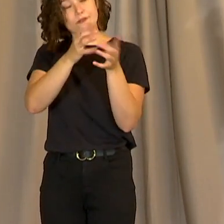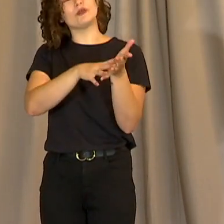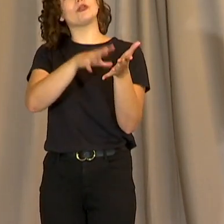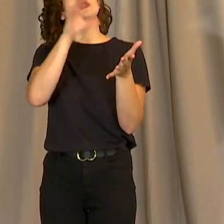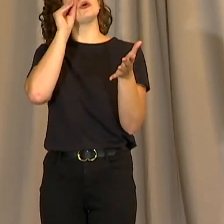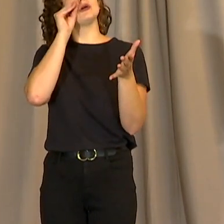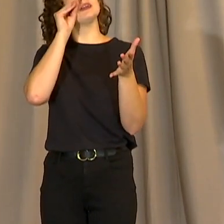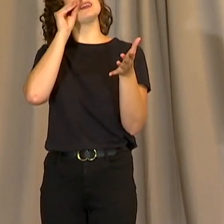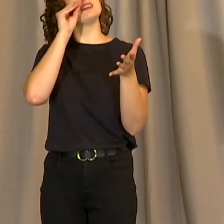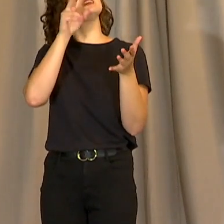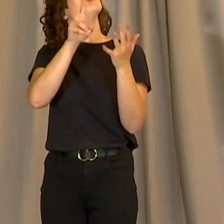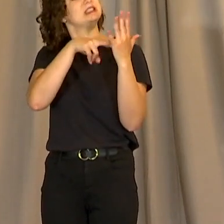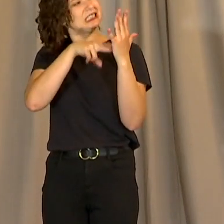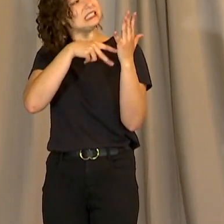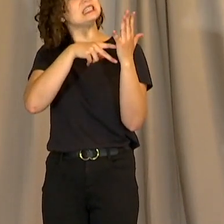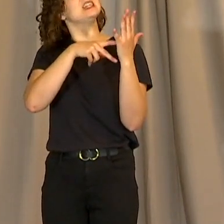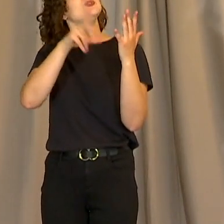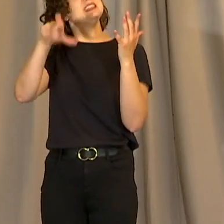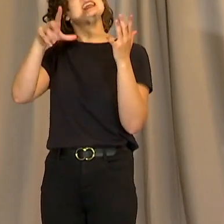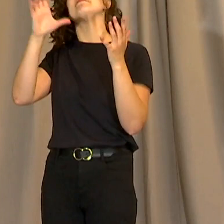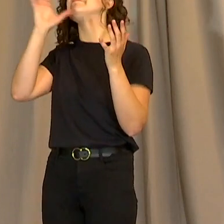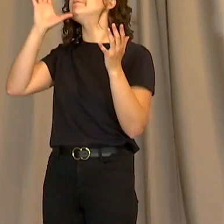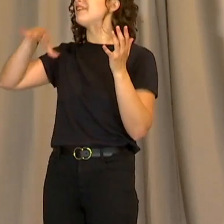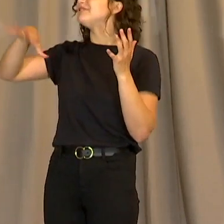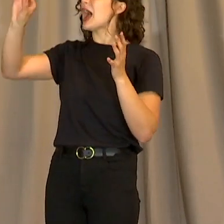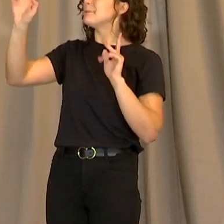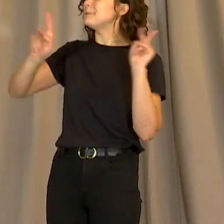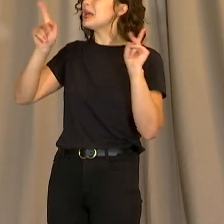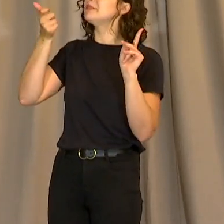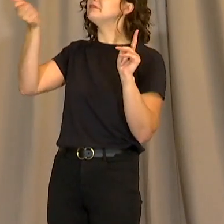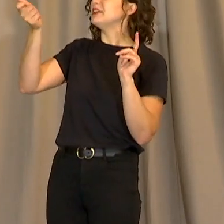who are reading the same things, going to the same